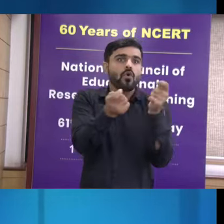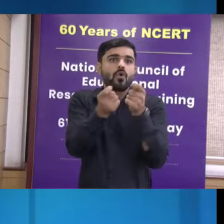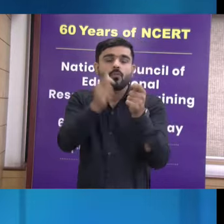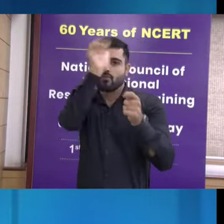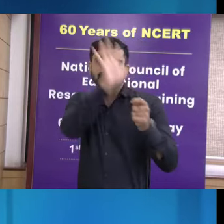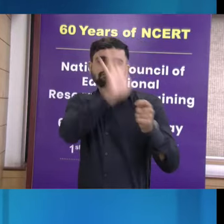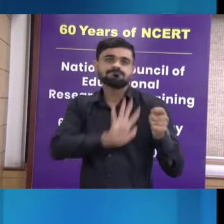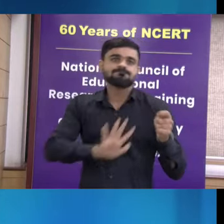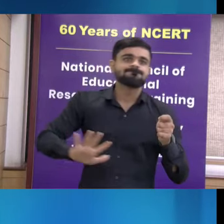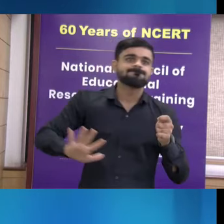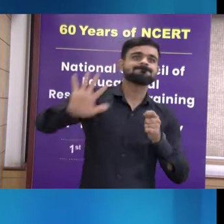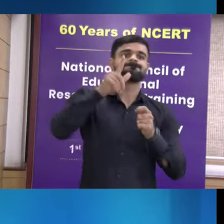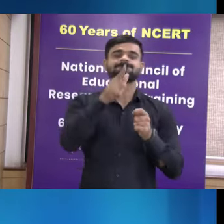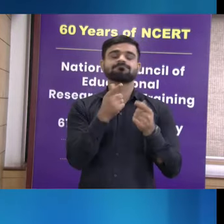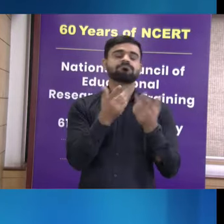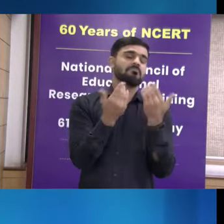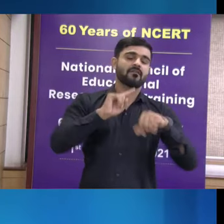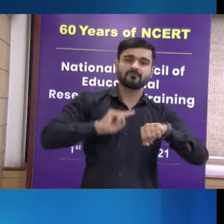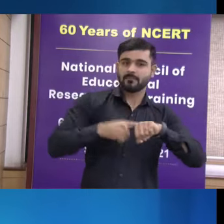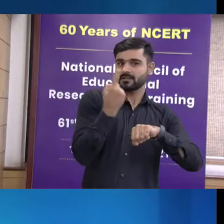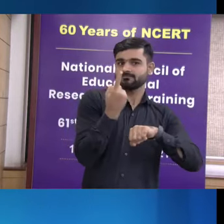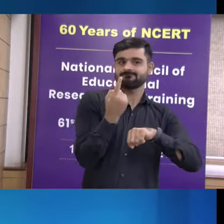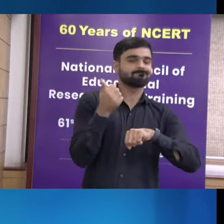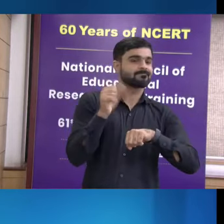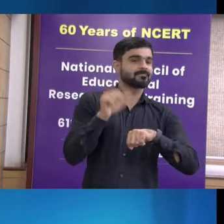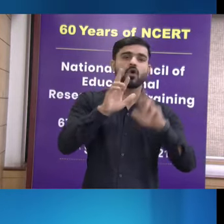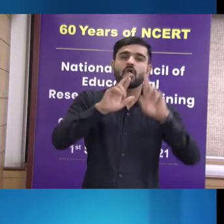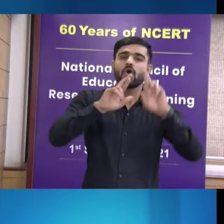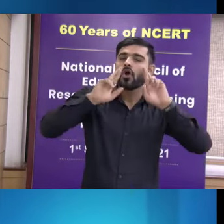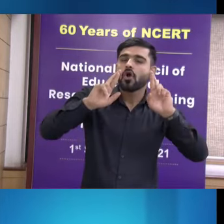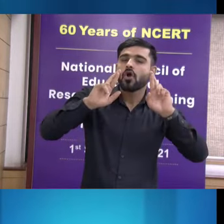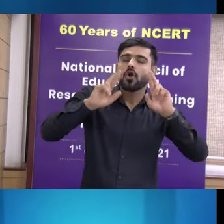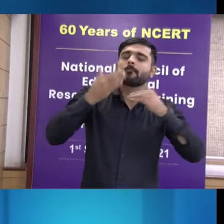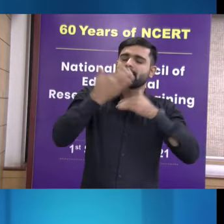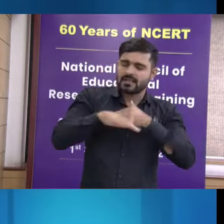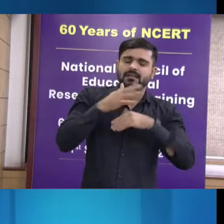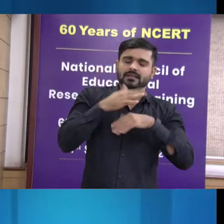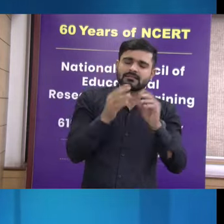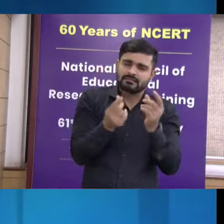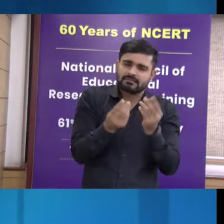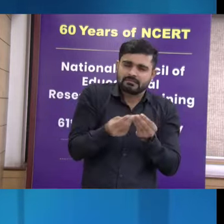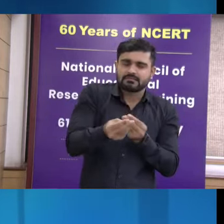Toy Fair, which was launched for the first time. We are hopeful that we will soon be getting